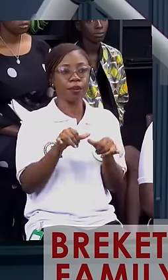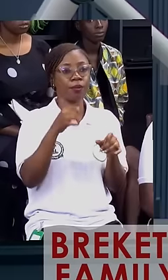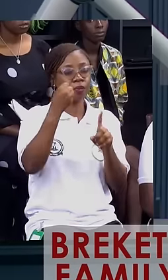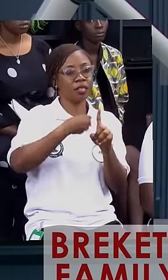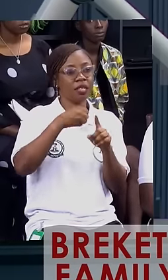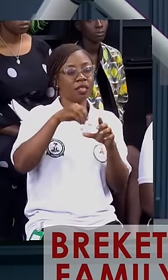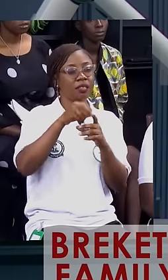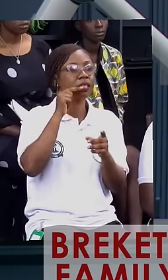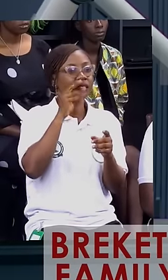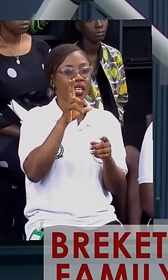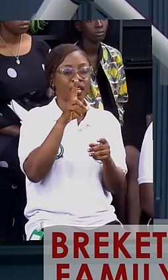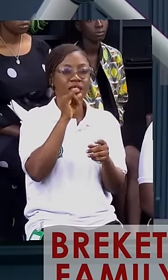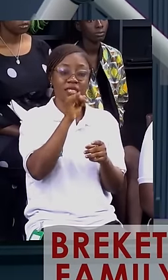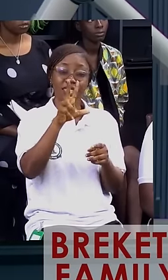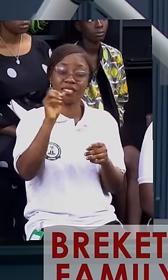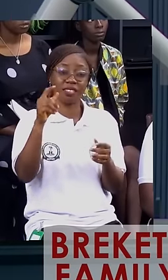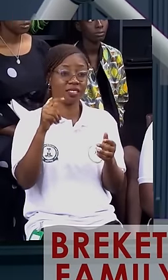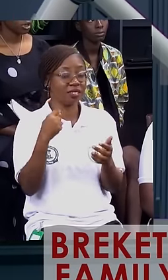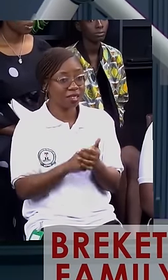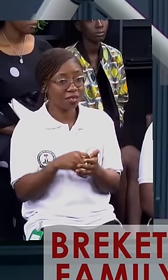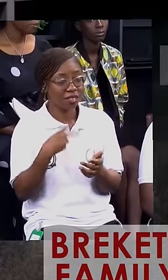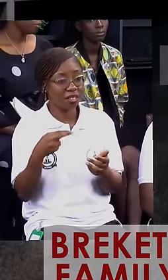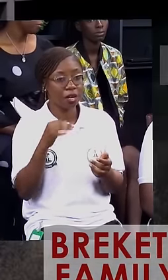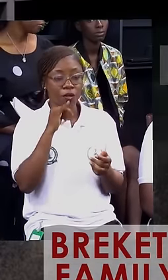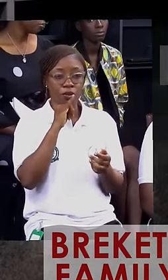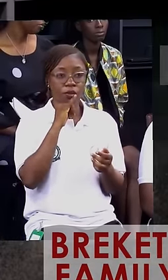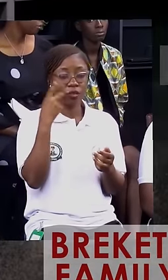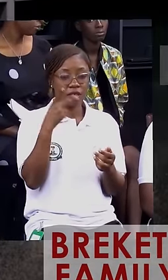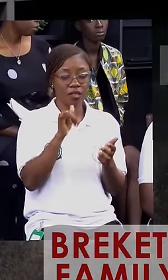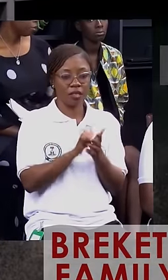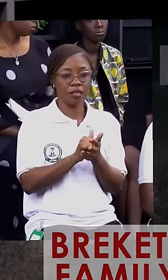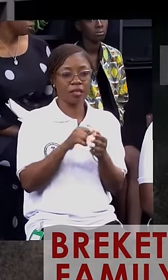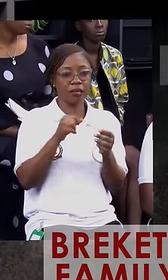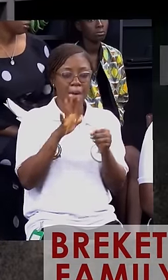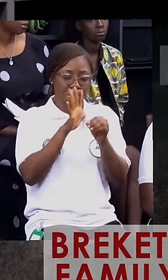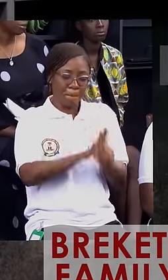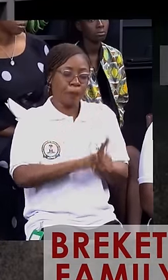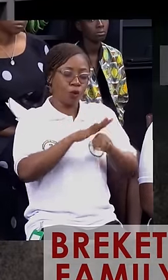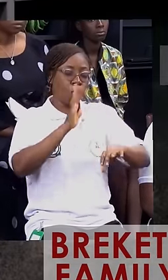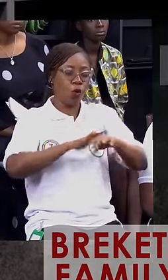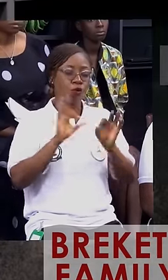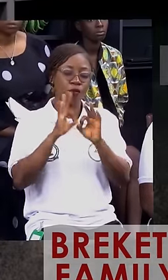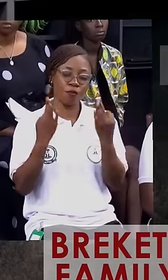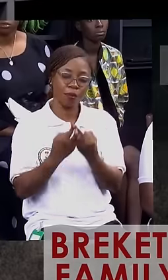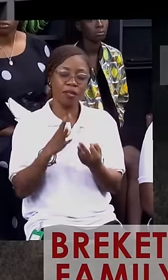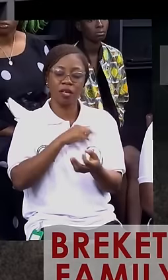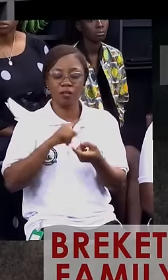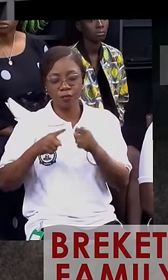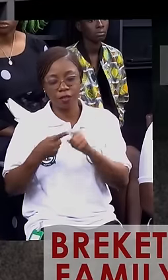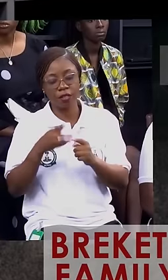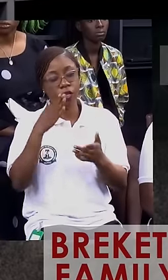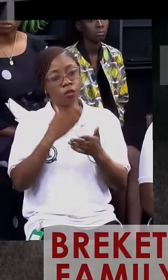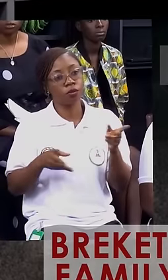So, yes. So you can see that it puts a lot of pressure on family, friends, and so some people actually